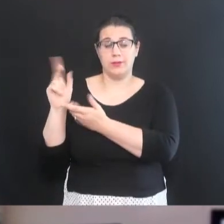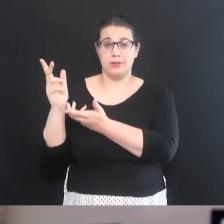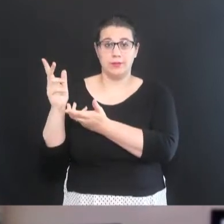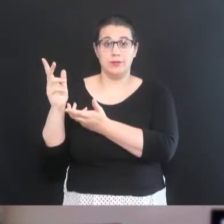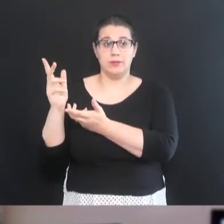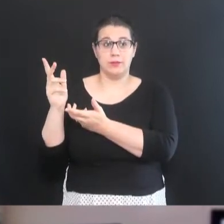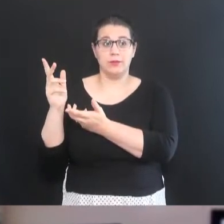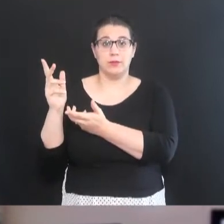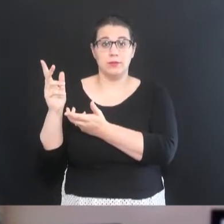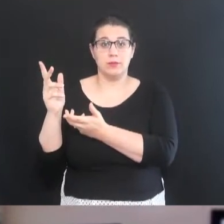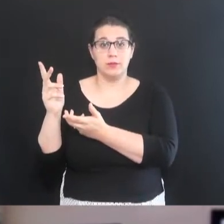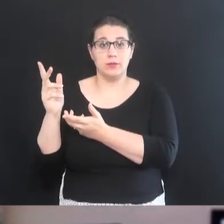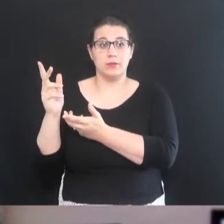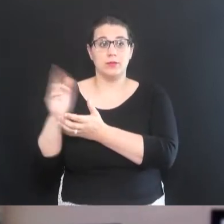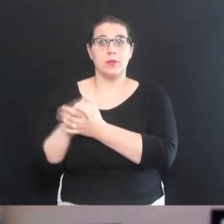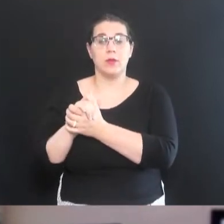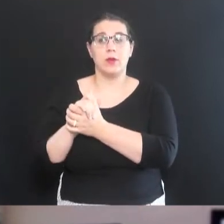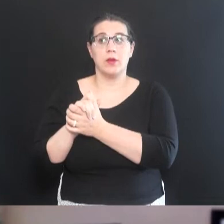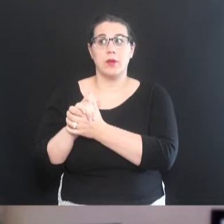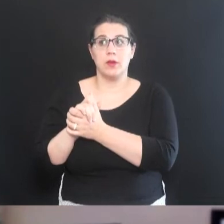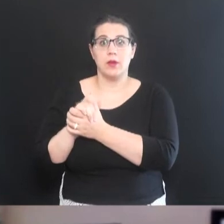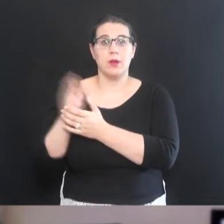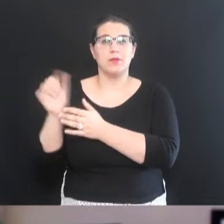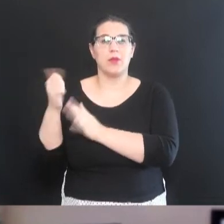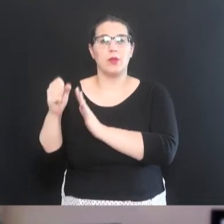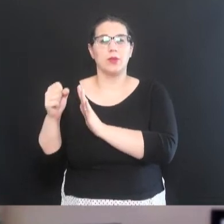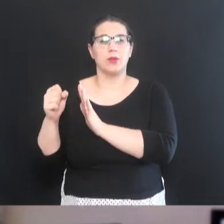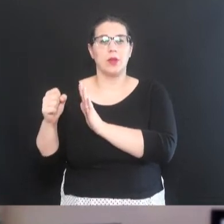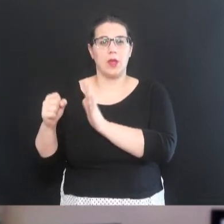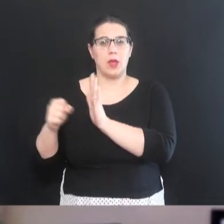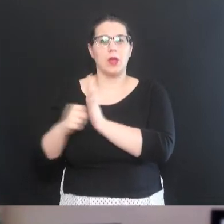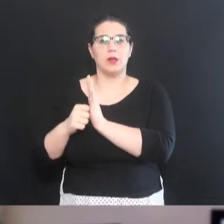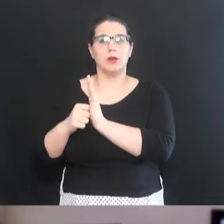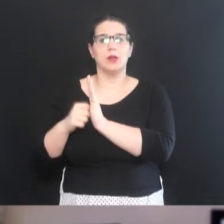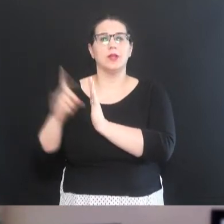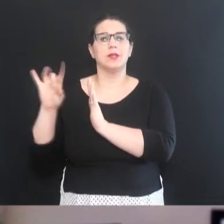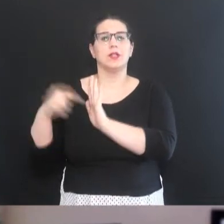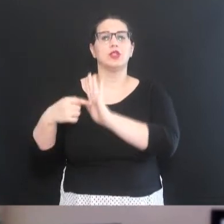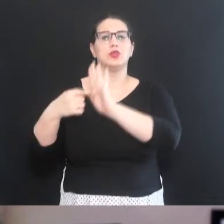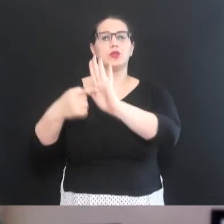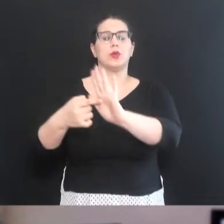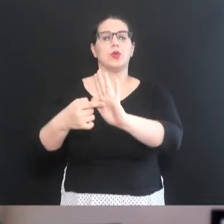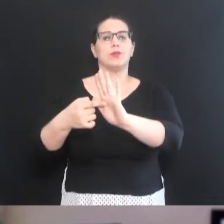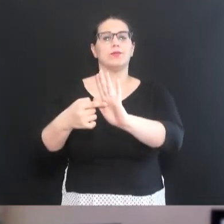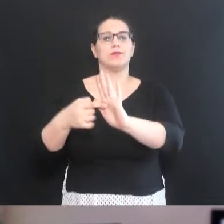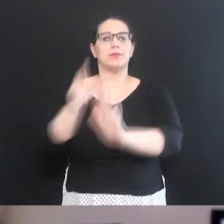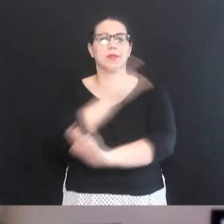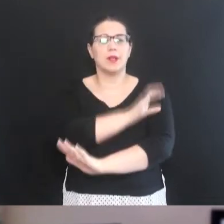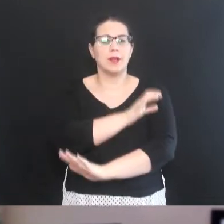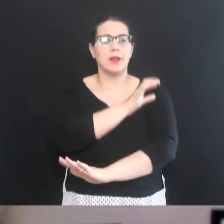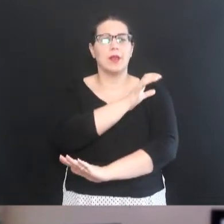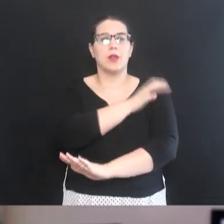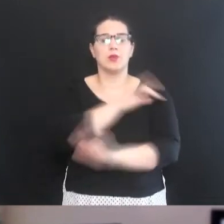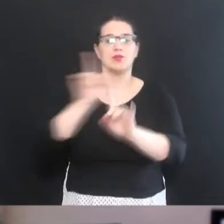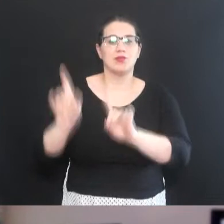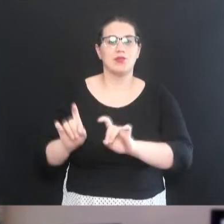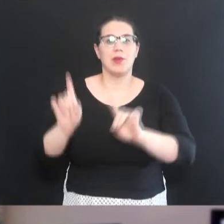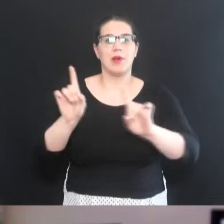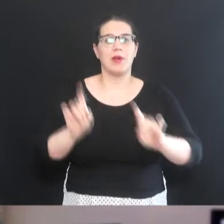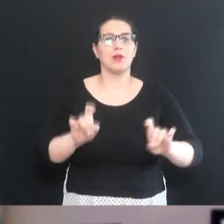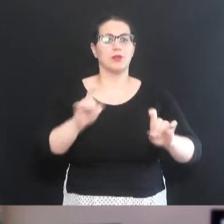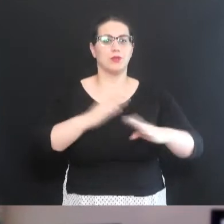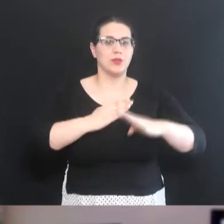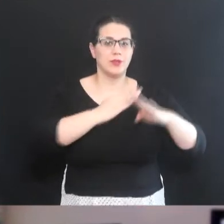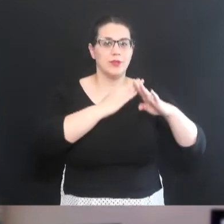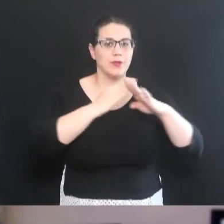molnupiravir, that has been shown in clinical trials to be effective in preventing severe